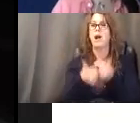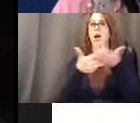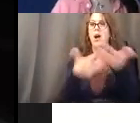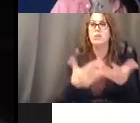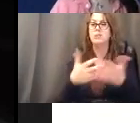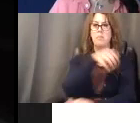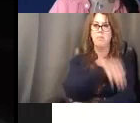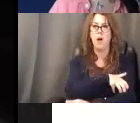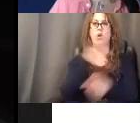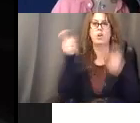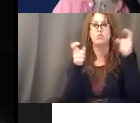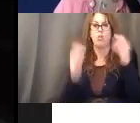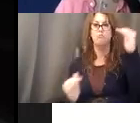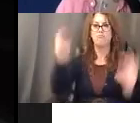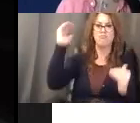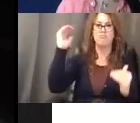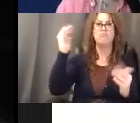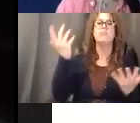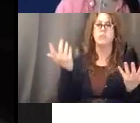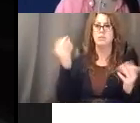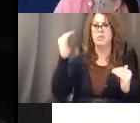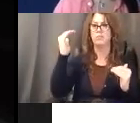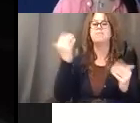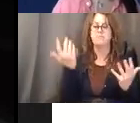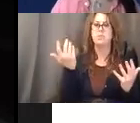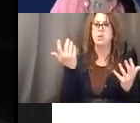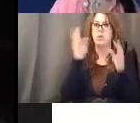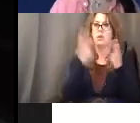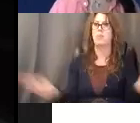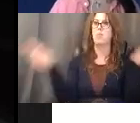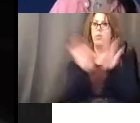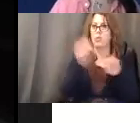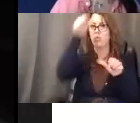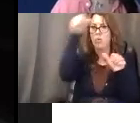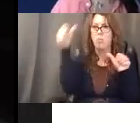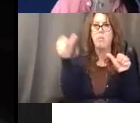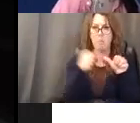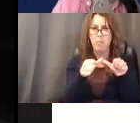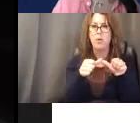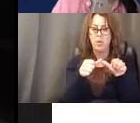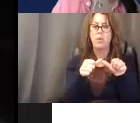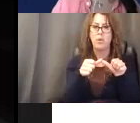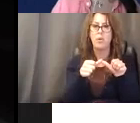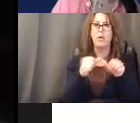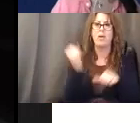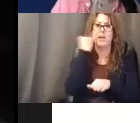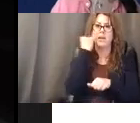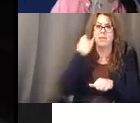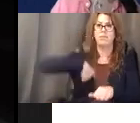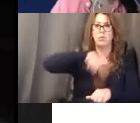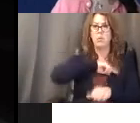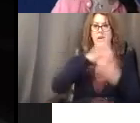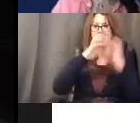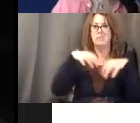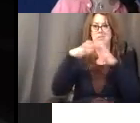and control. And so it's important to remember this and hold this as a backdrop as we think about if we are to dismantle this and understand